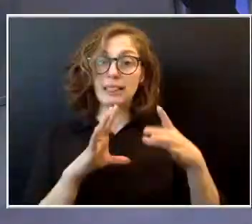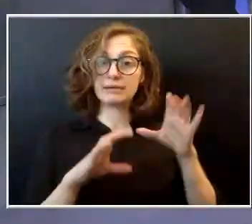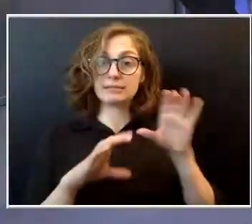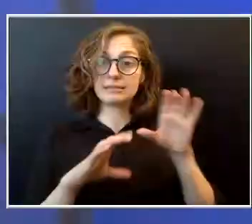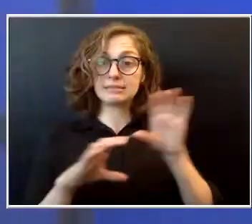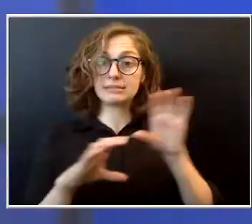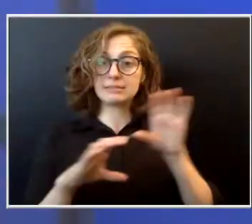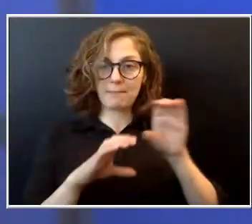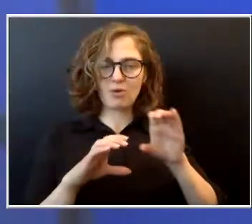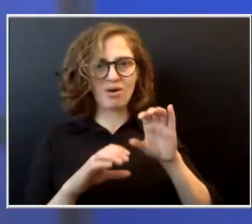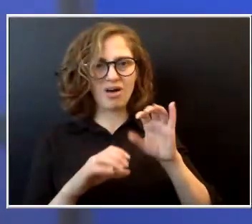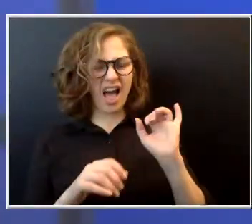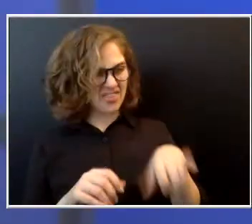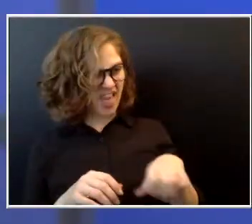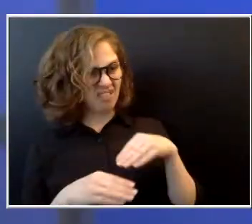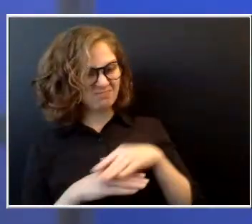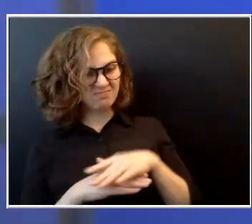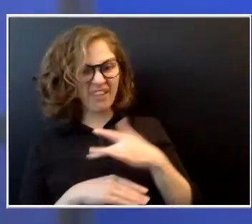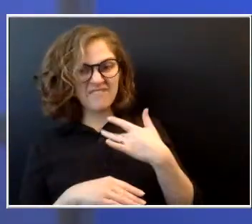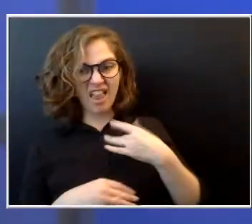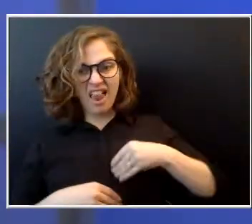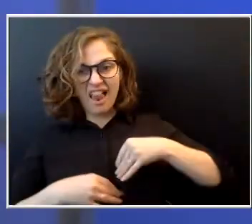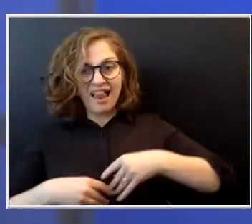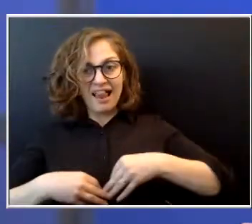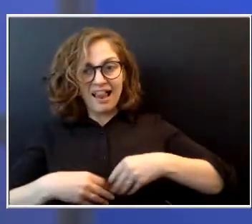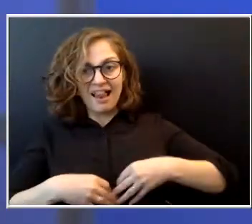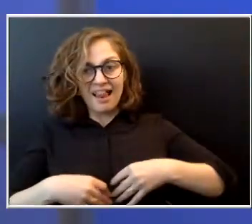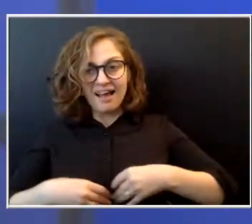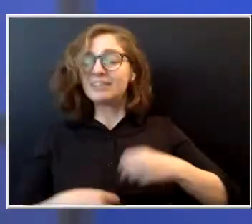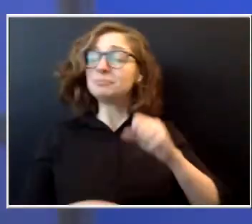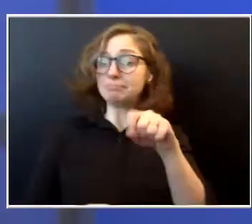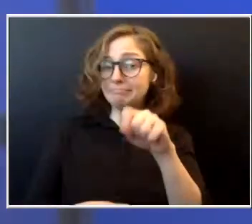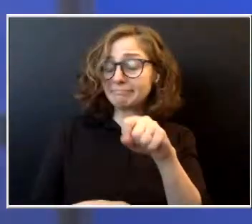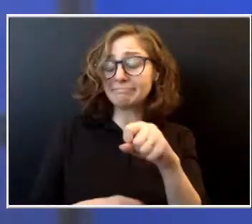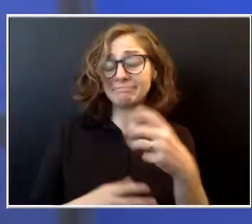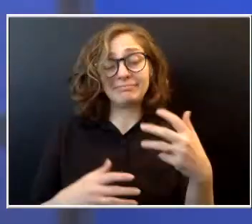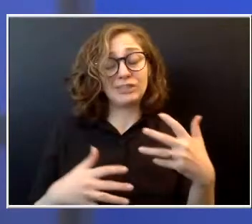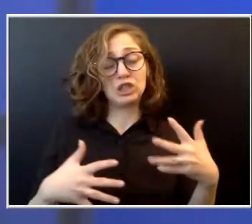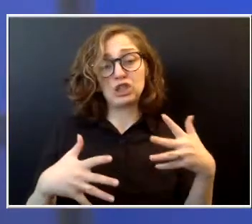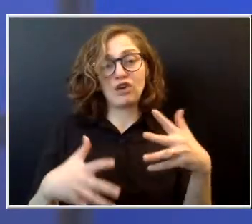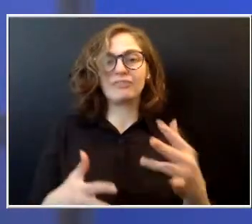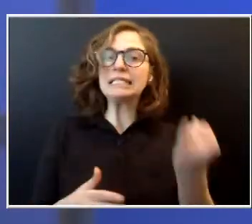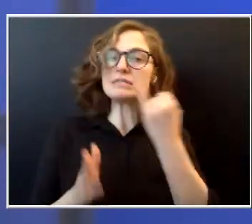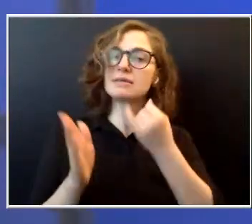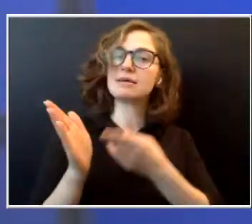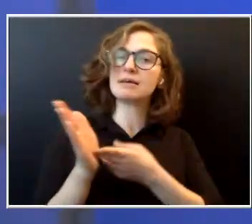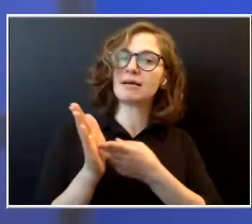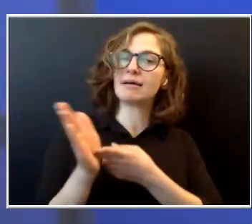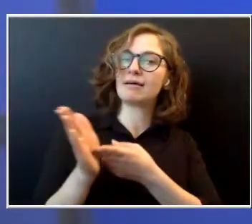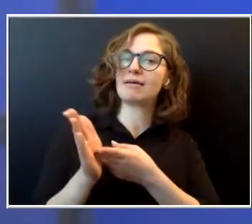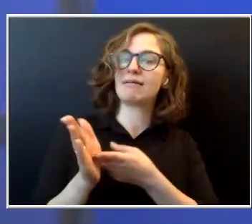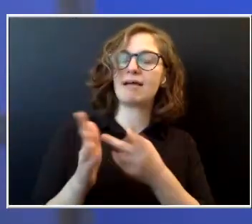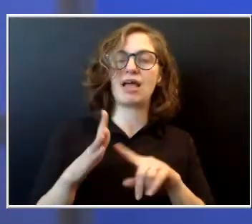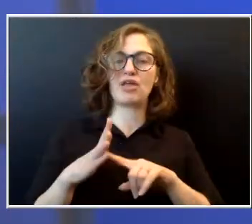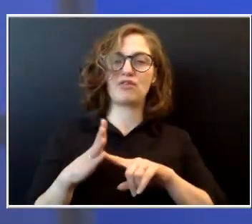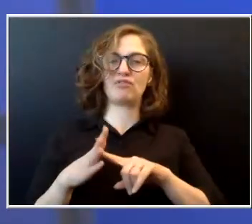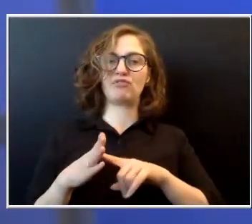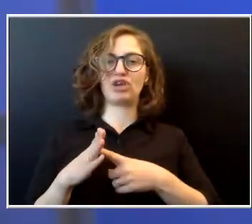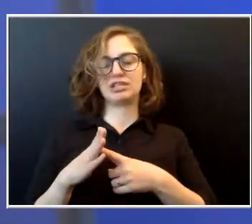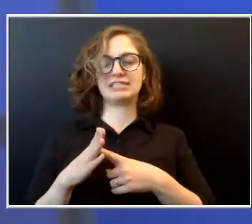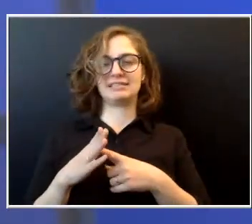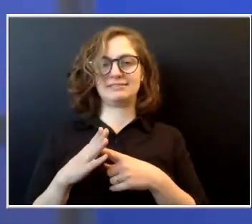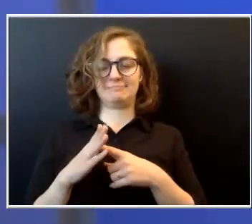that you're nervous. You know, I mean, if you're going to be honest, in the initial phases, that infatuous phase of love,